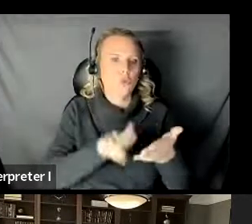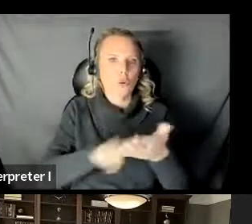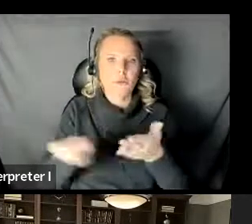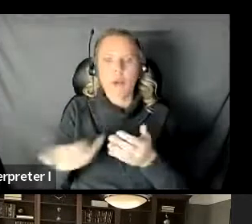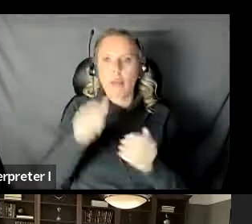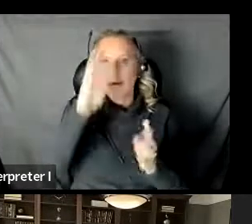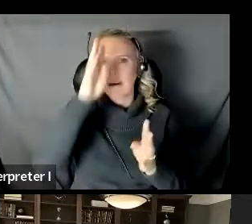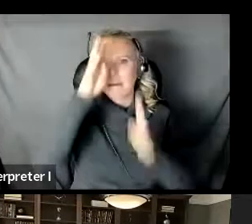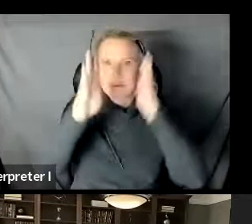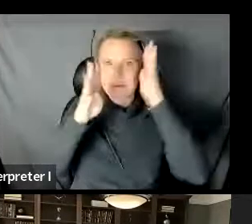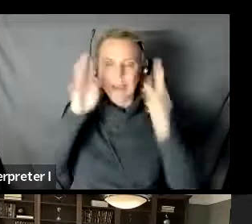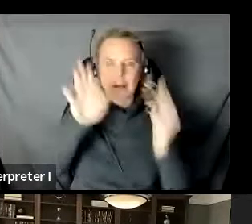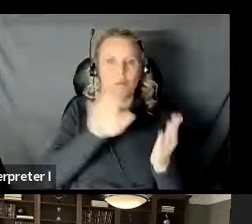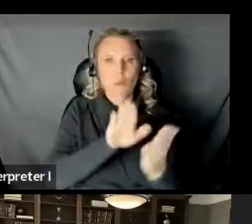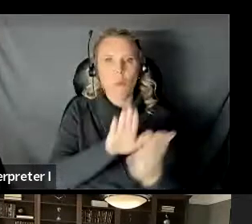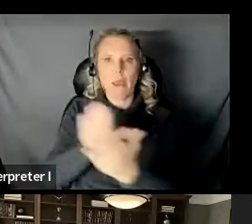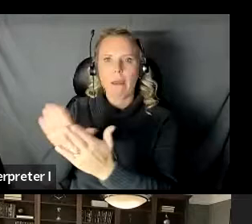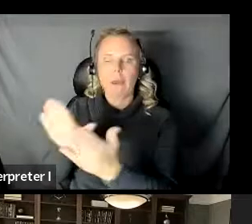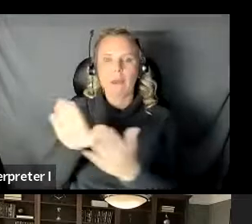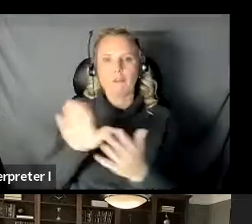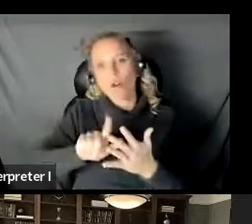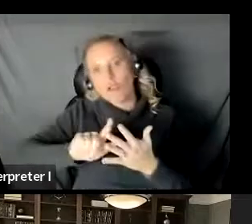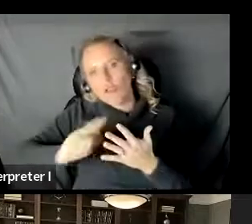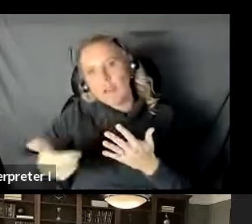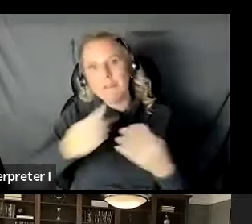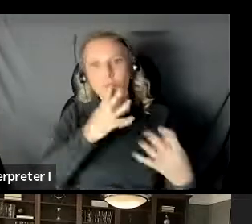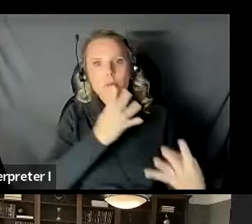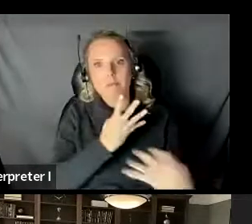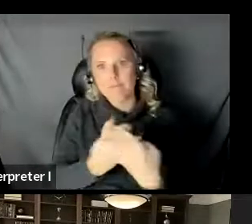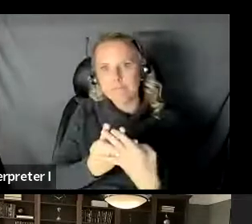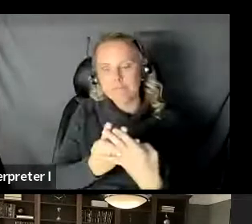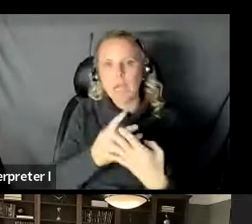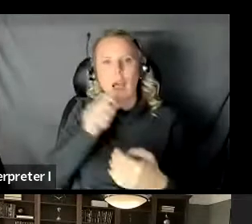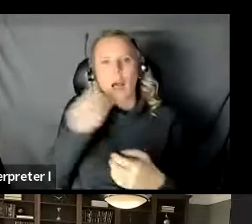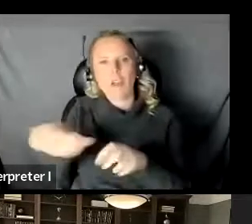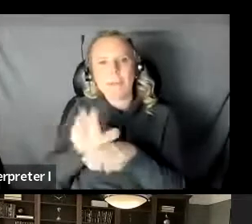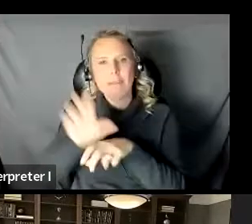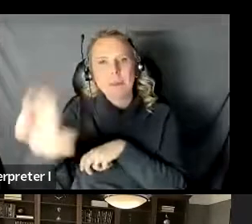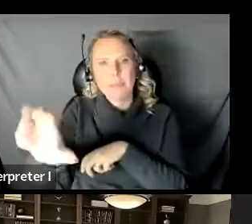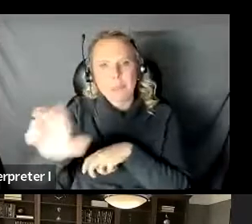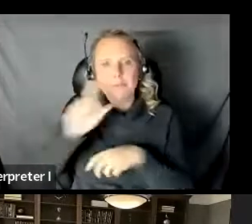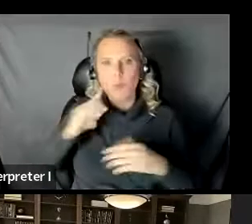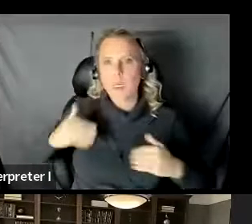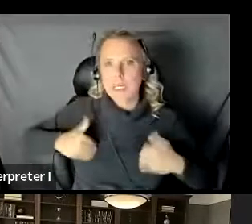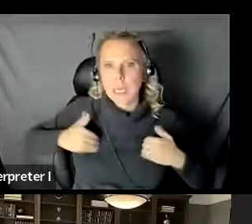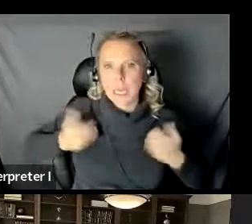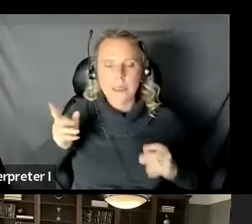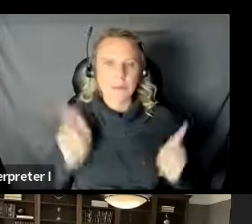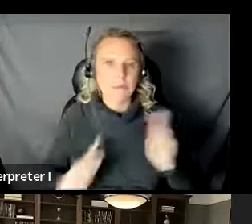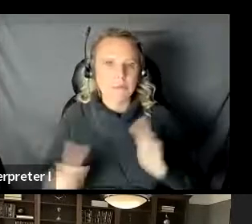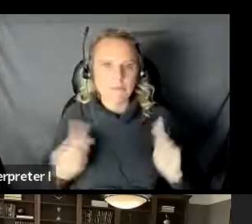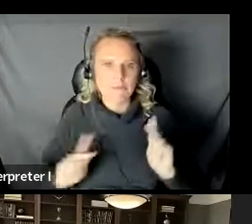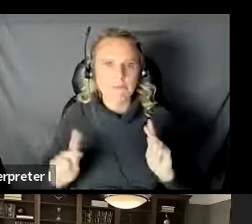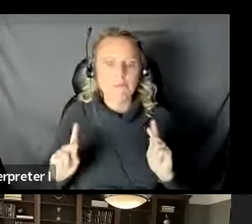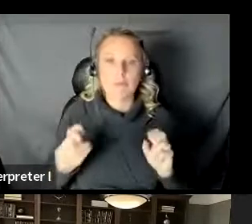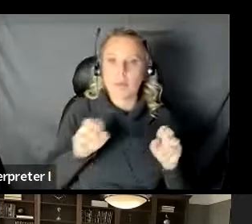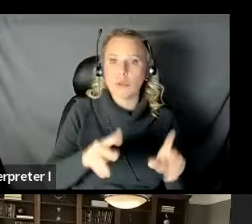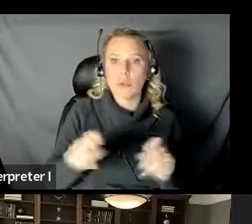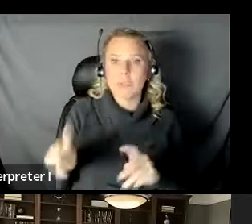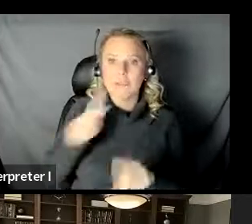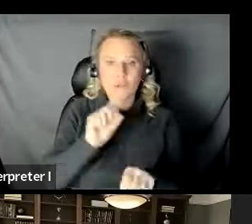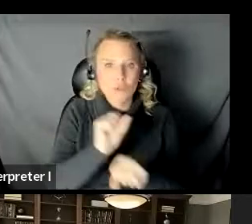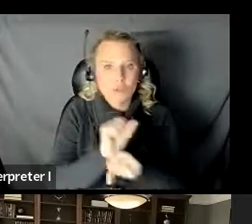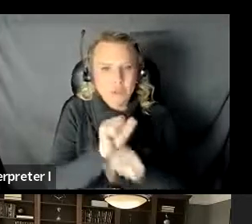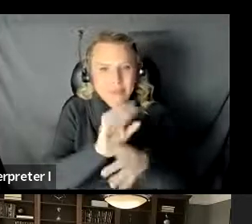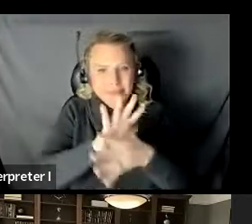to increase alternatives to incarceration where appropriate, other investments for our young people, opportunities for